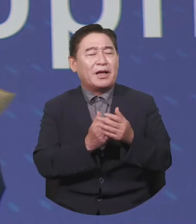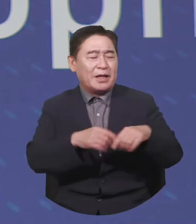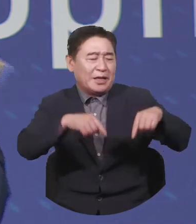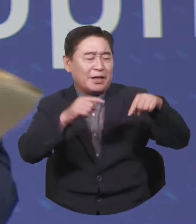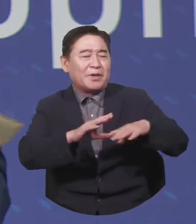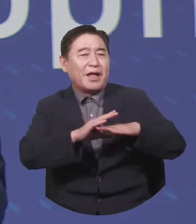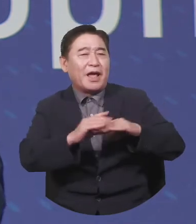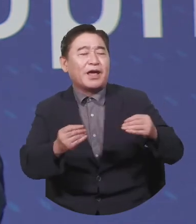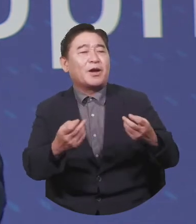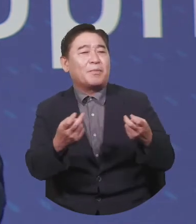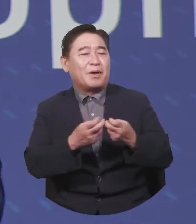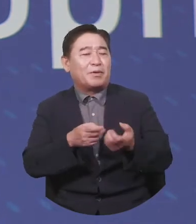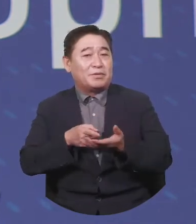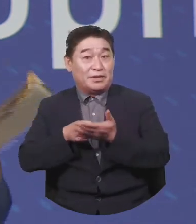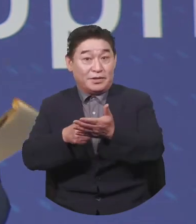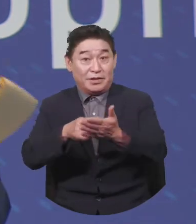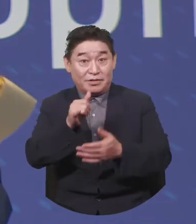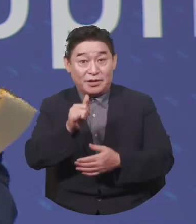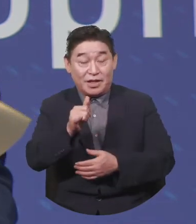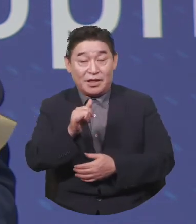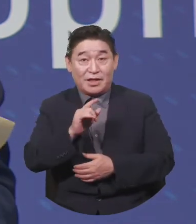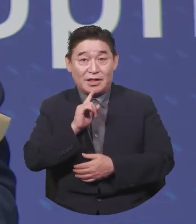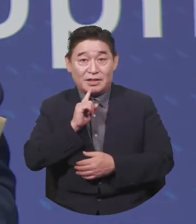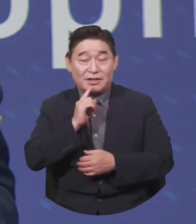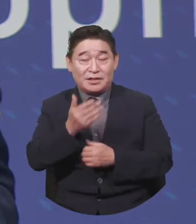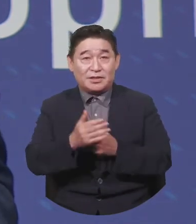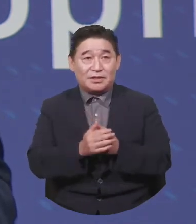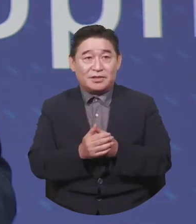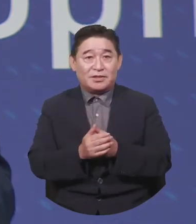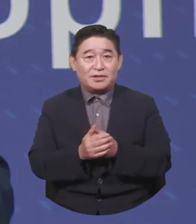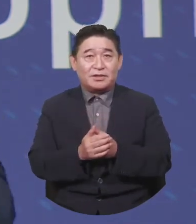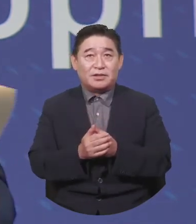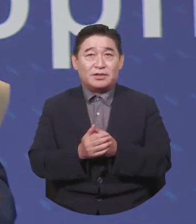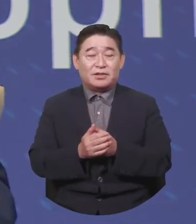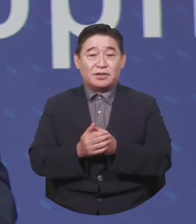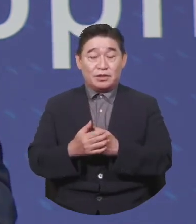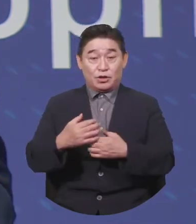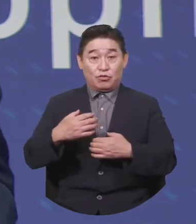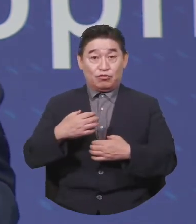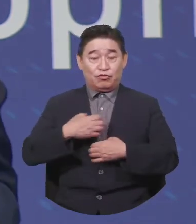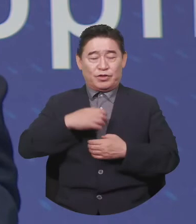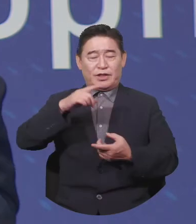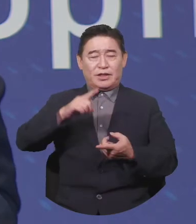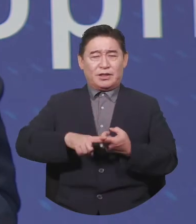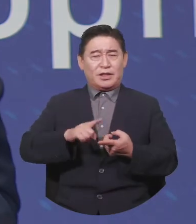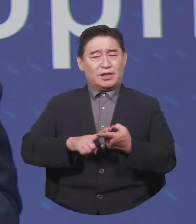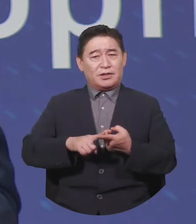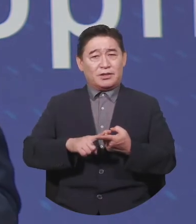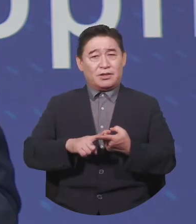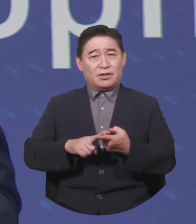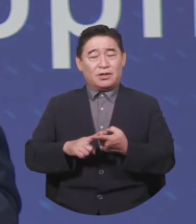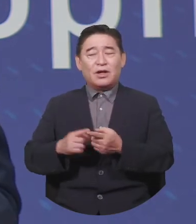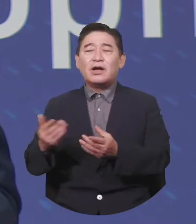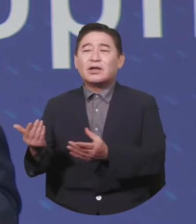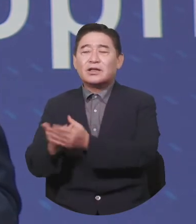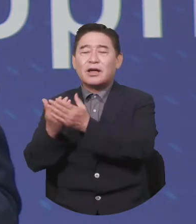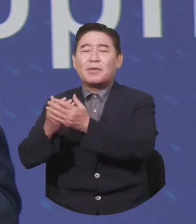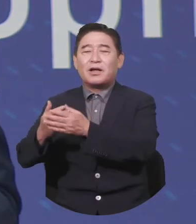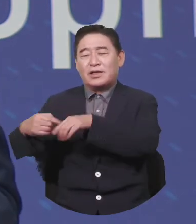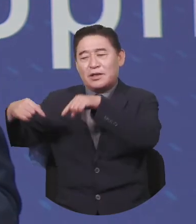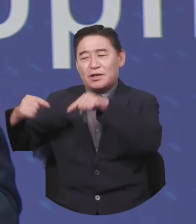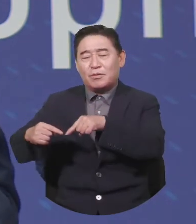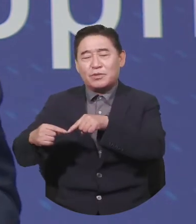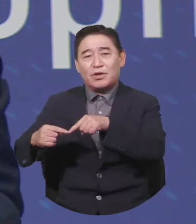those resources to try to manage those crisis situations? I doubt. So this is something what is sometimes a